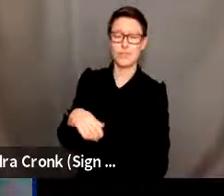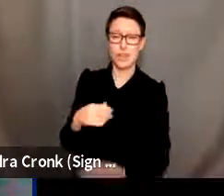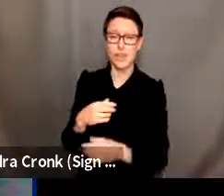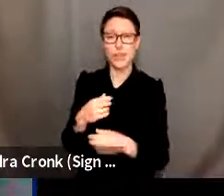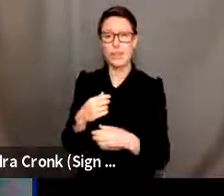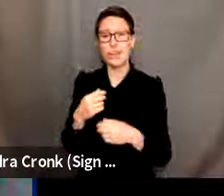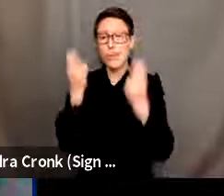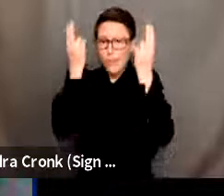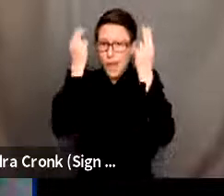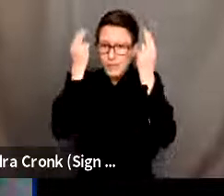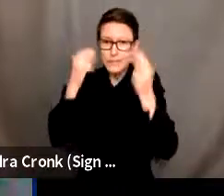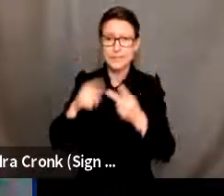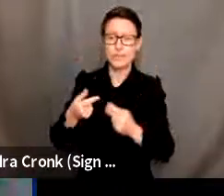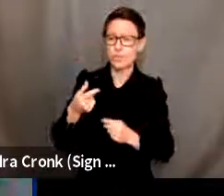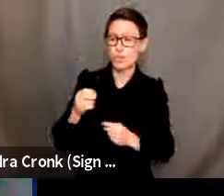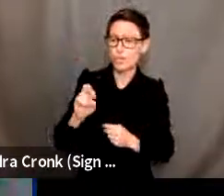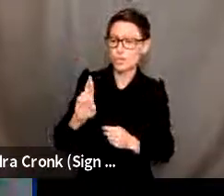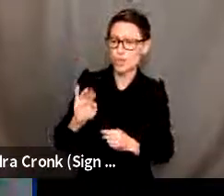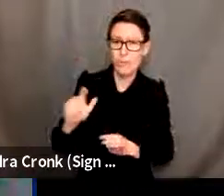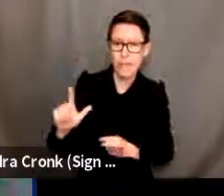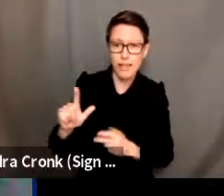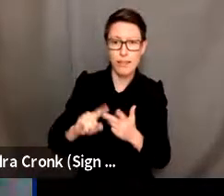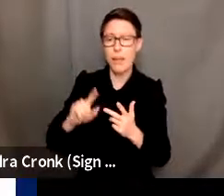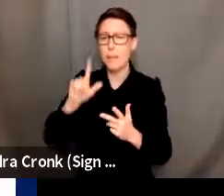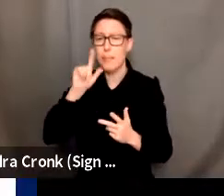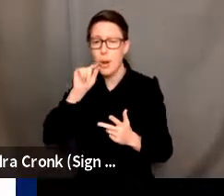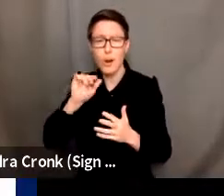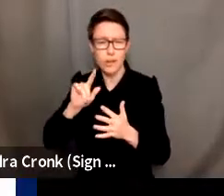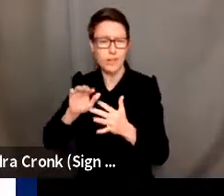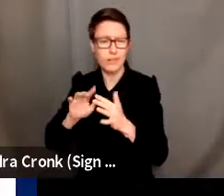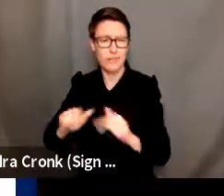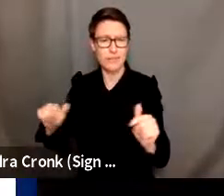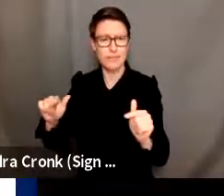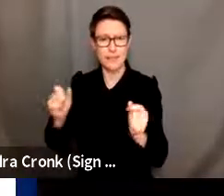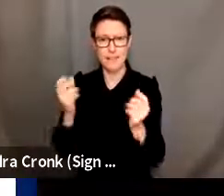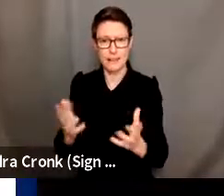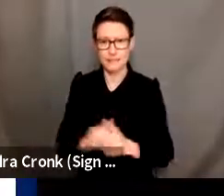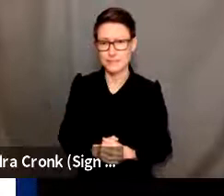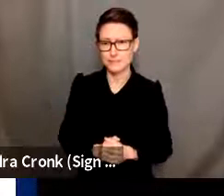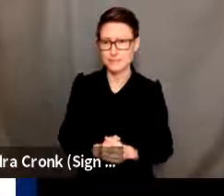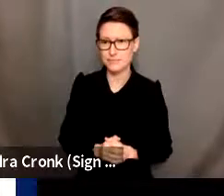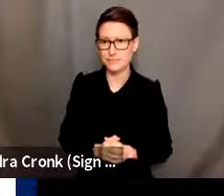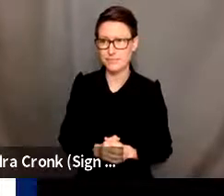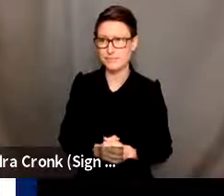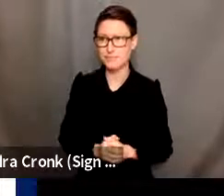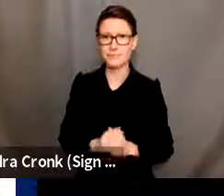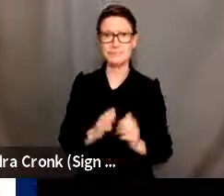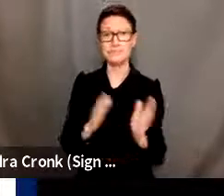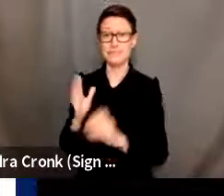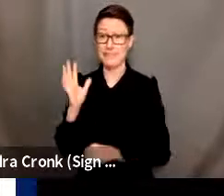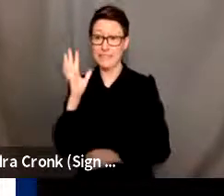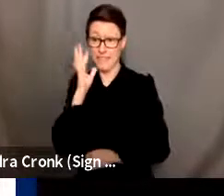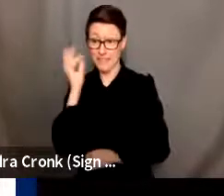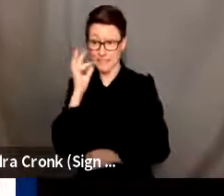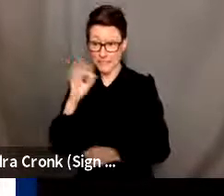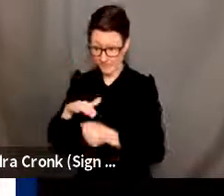unusual kinds of things. We have a cattery. These are images. Mostly